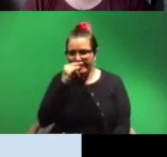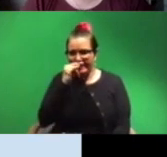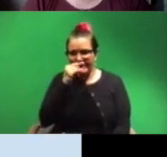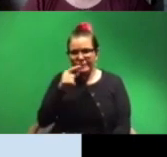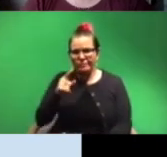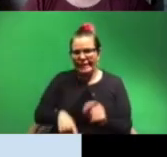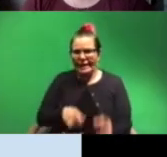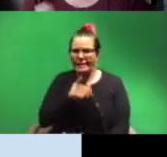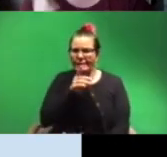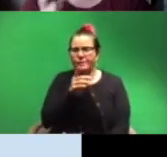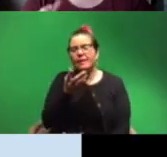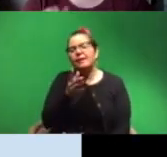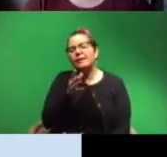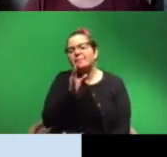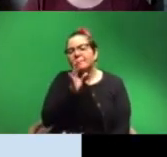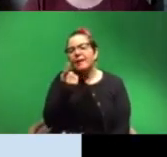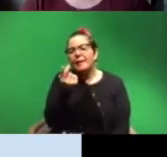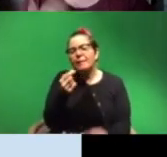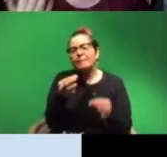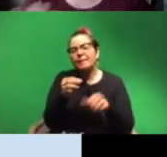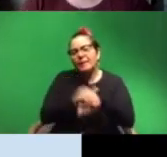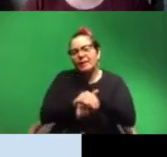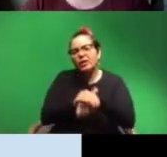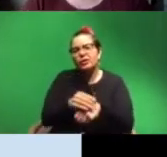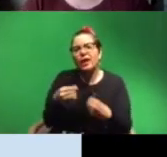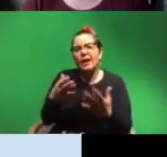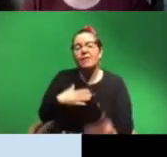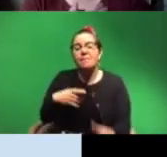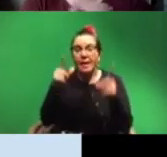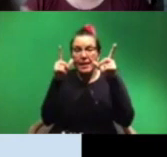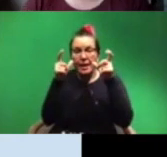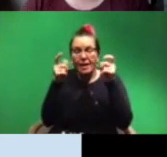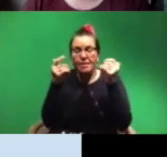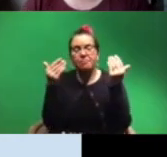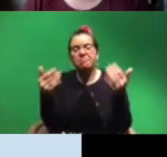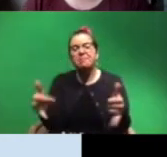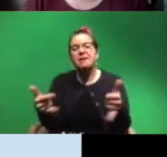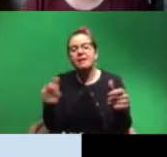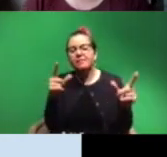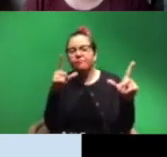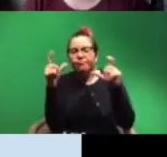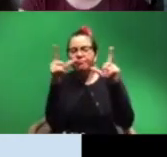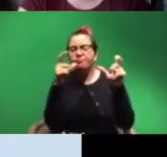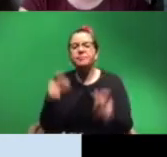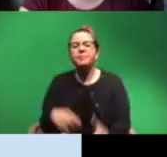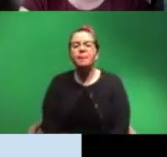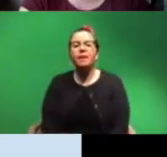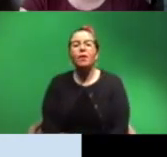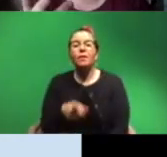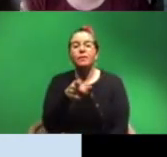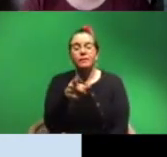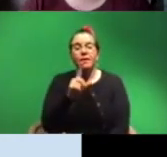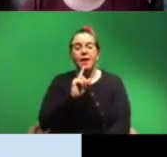can speak a little bit of English. I've given him my camera to have a play with and take some photos. So these are actually